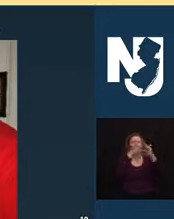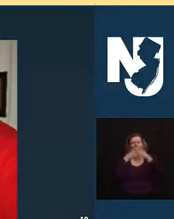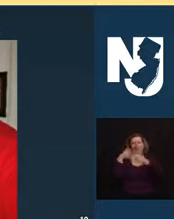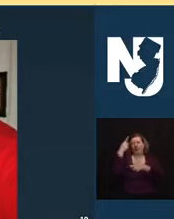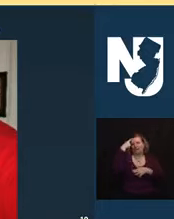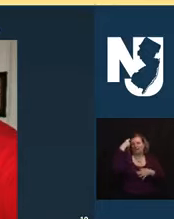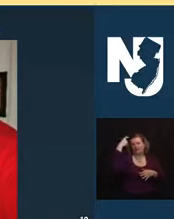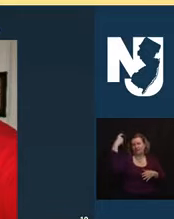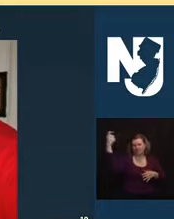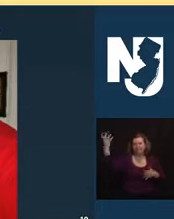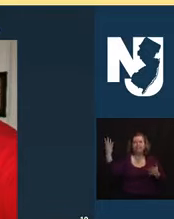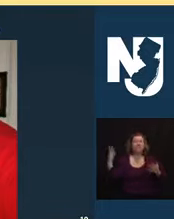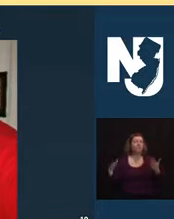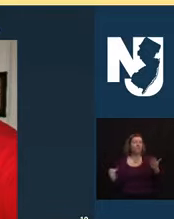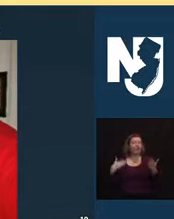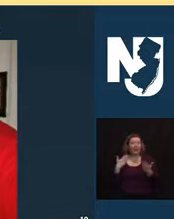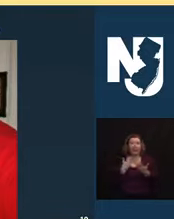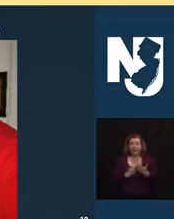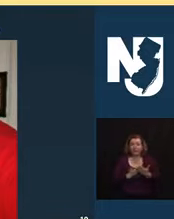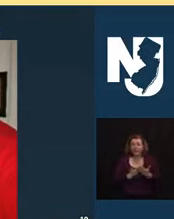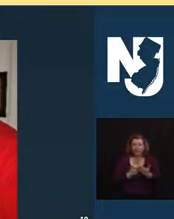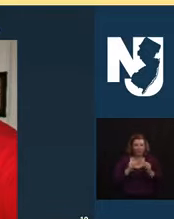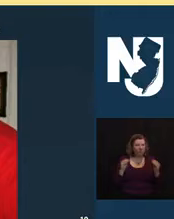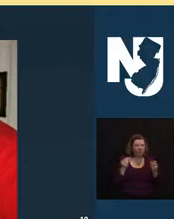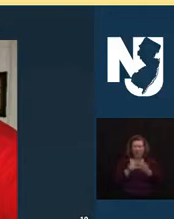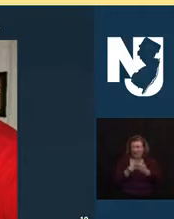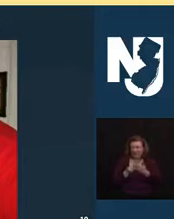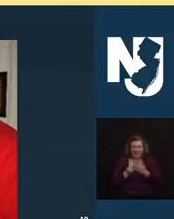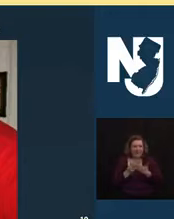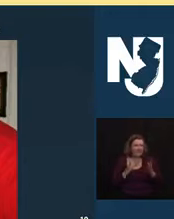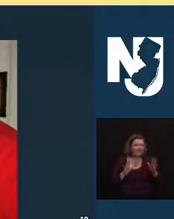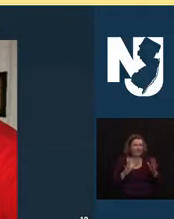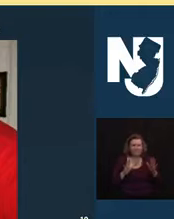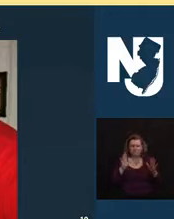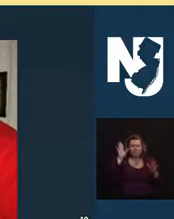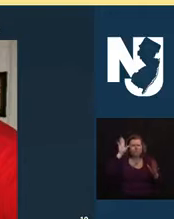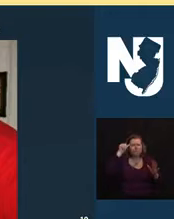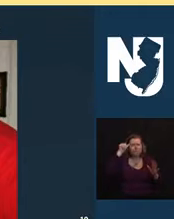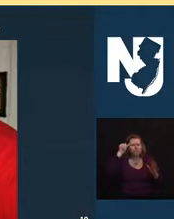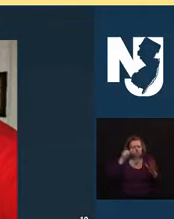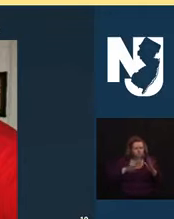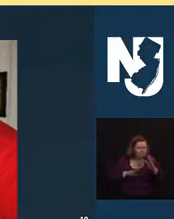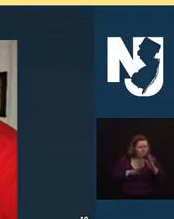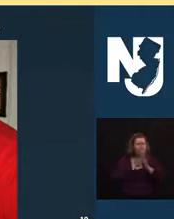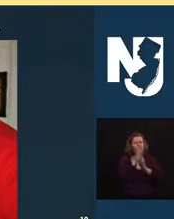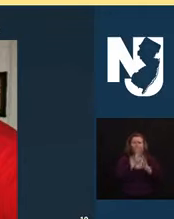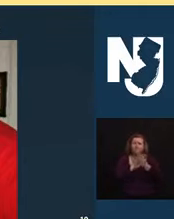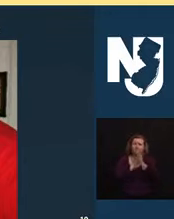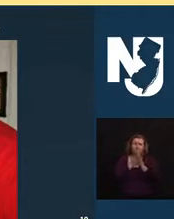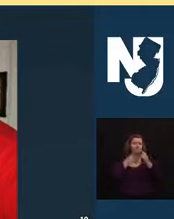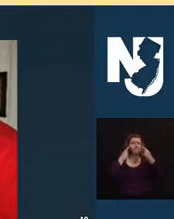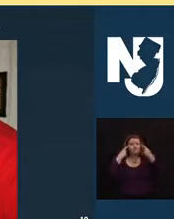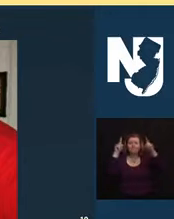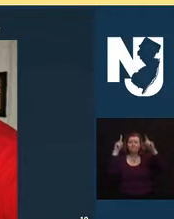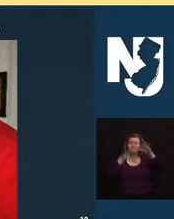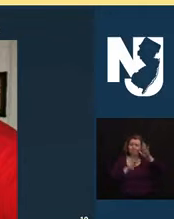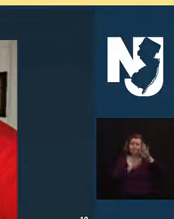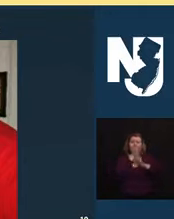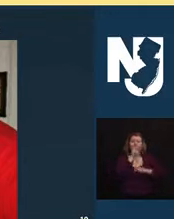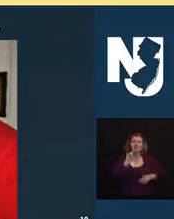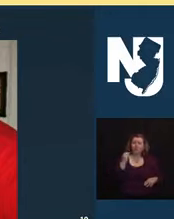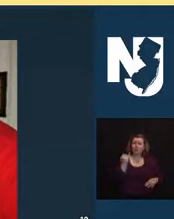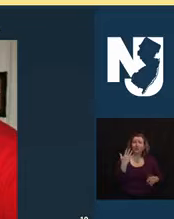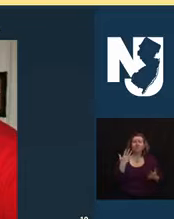his name, but held a drive to be successful and to be accepted in this new country. He began his journey